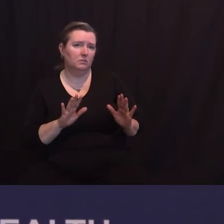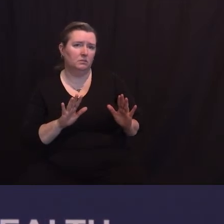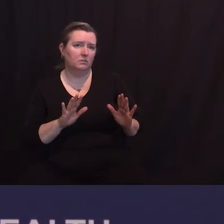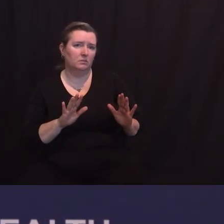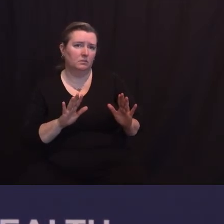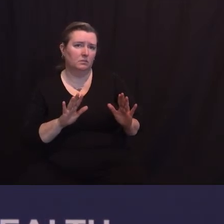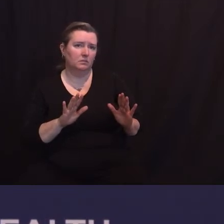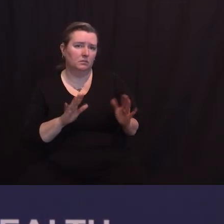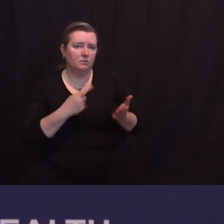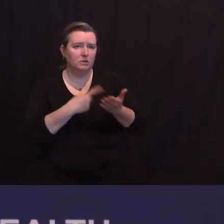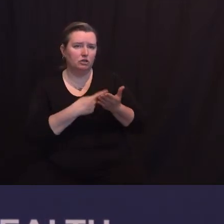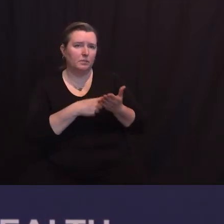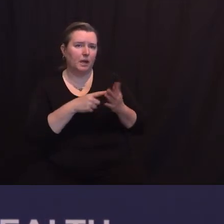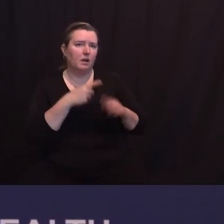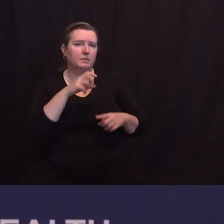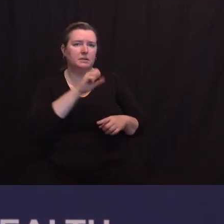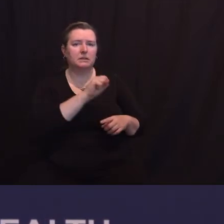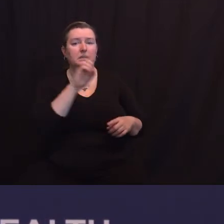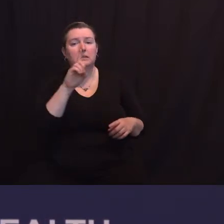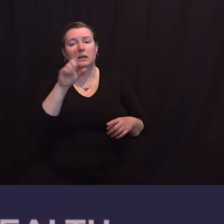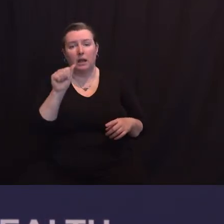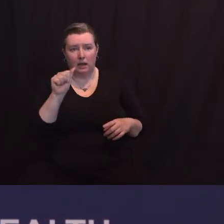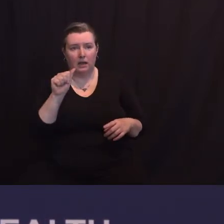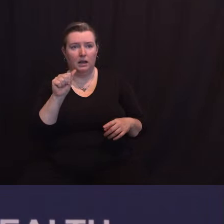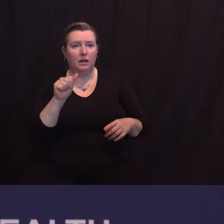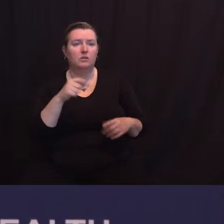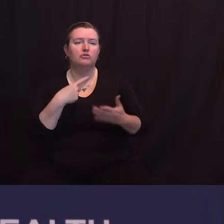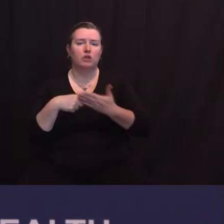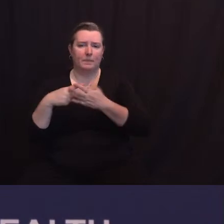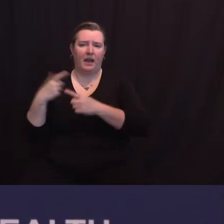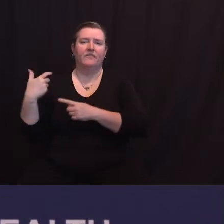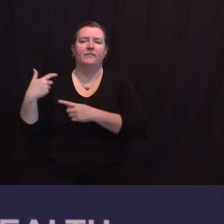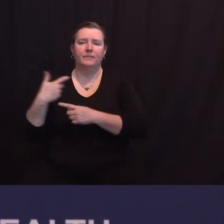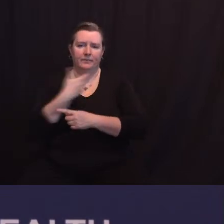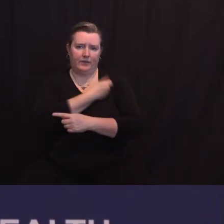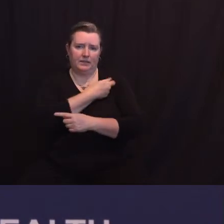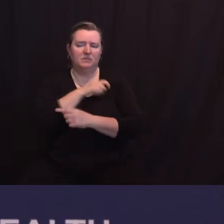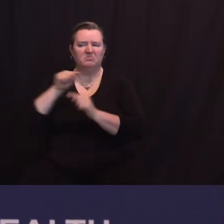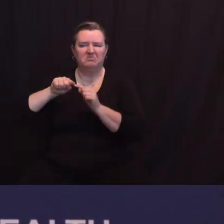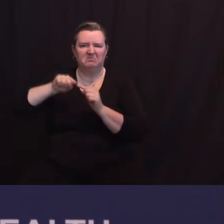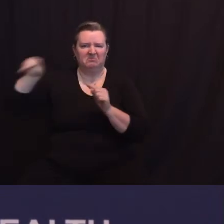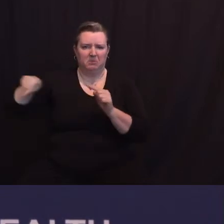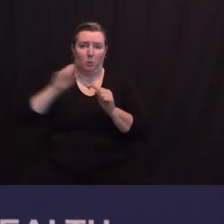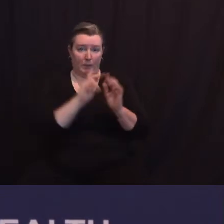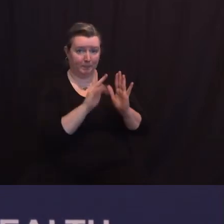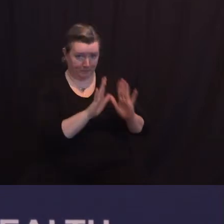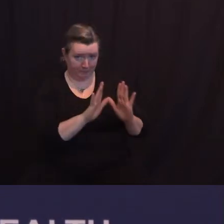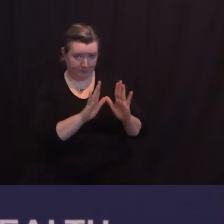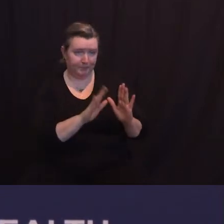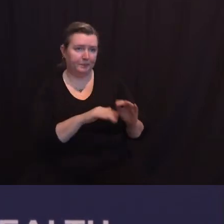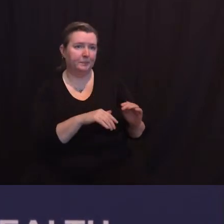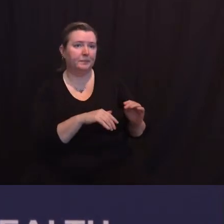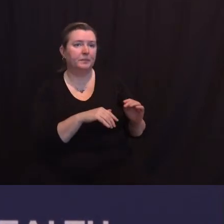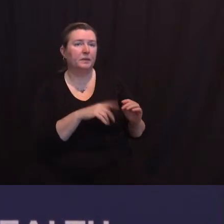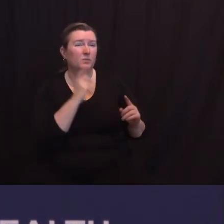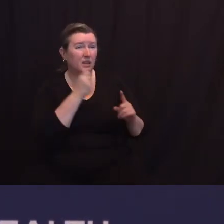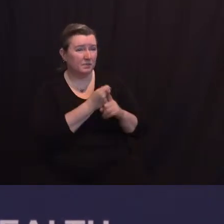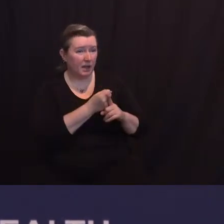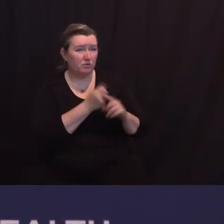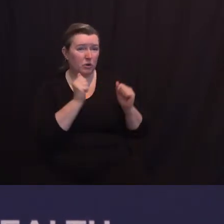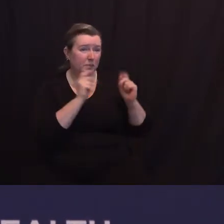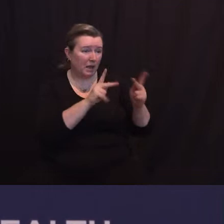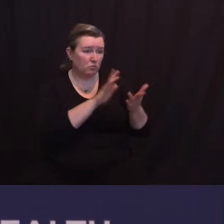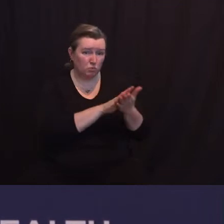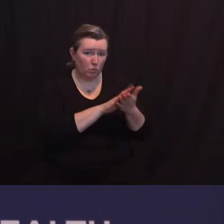color on immunizations overall and the impact that it may or may not have on getting back into classrooms?